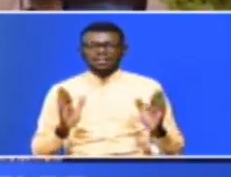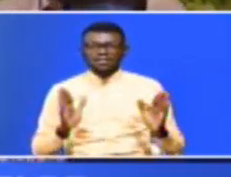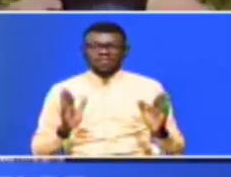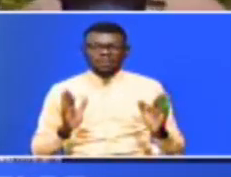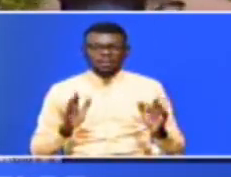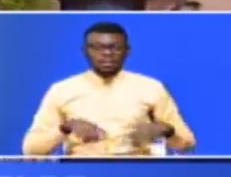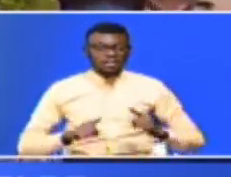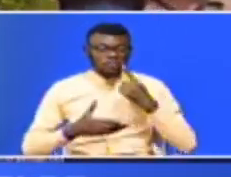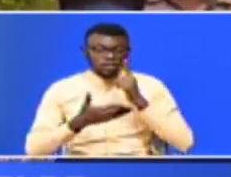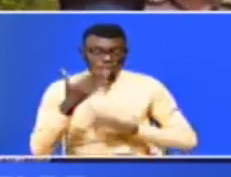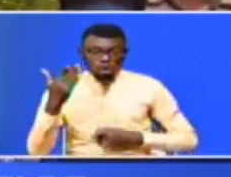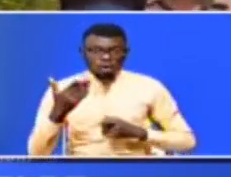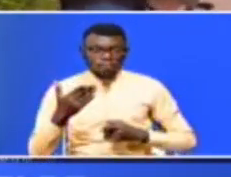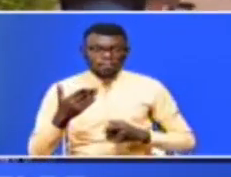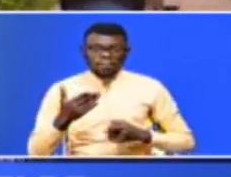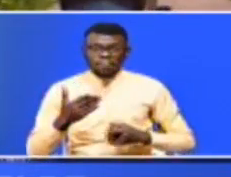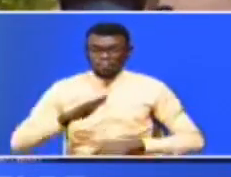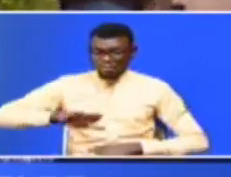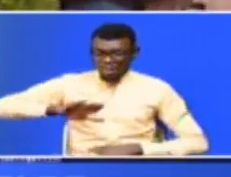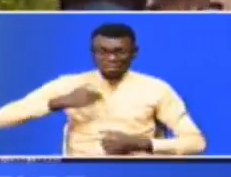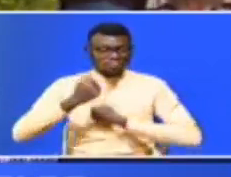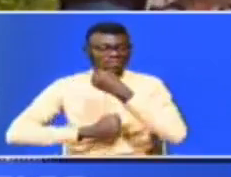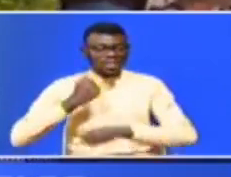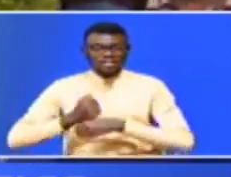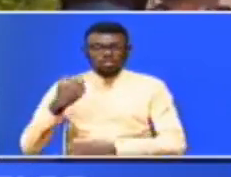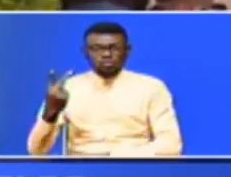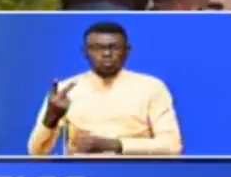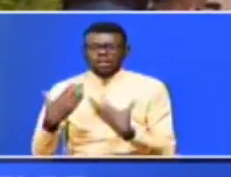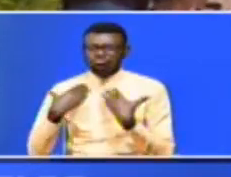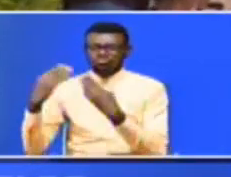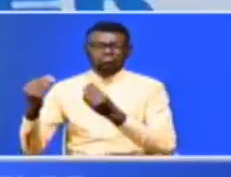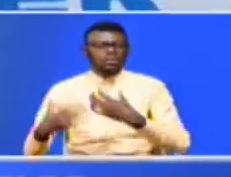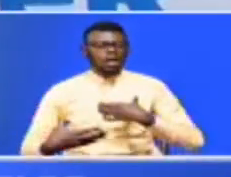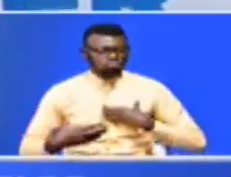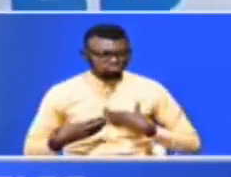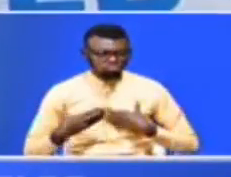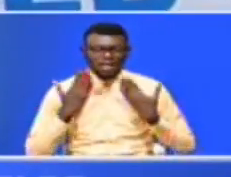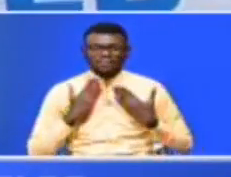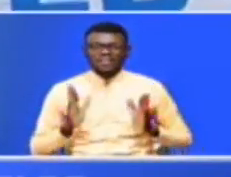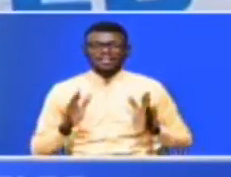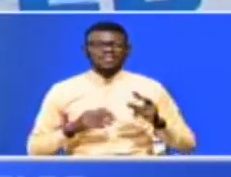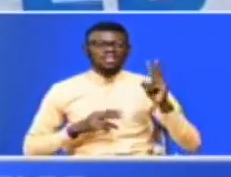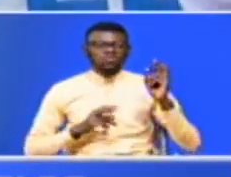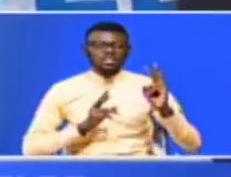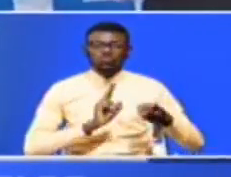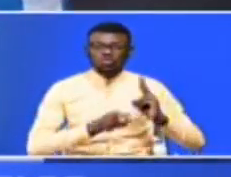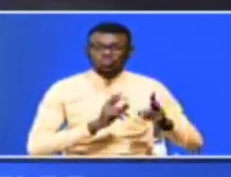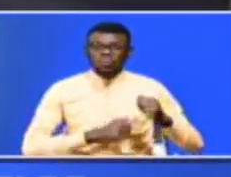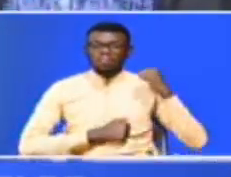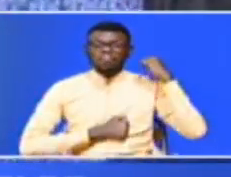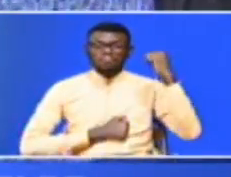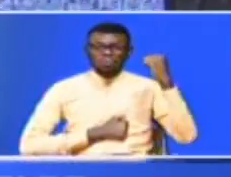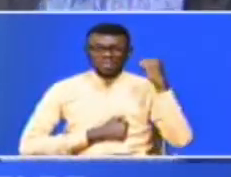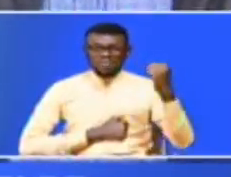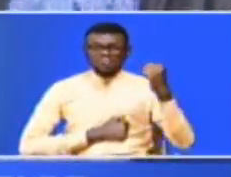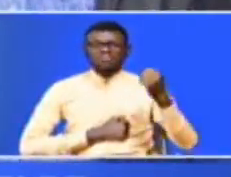Na amesema ako na miaka yake ambayo atamaliza alafu aende apumzike, sivyo? The 2022 succession politics followed a